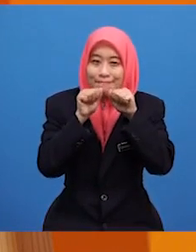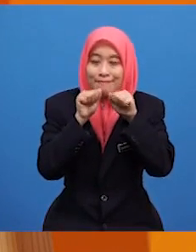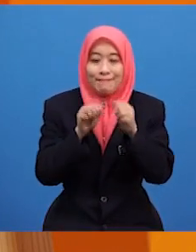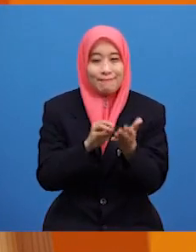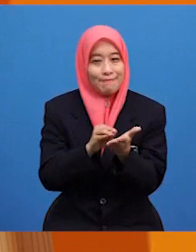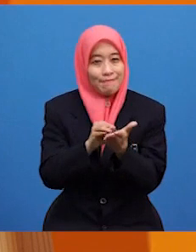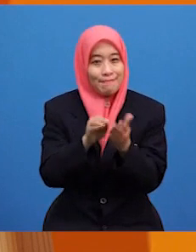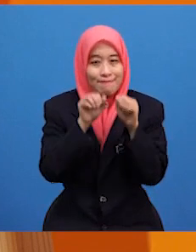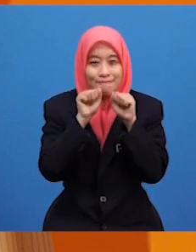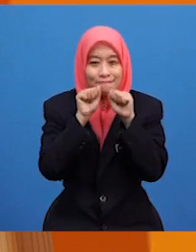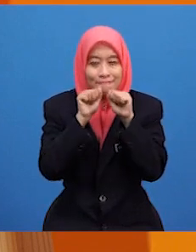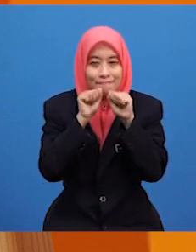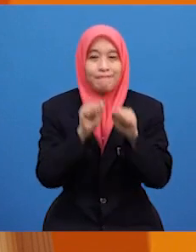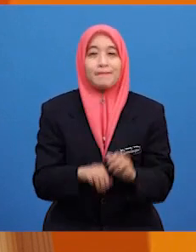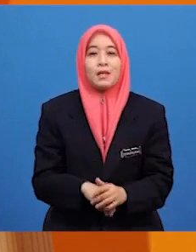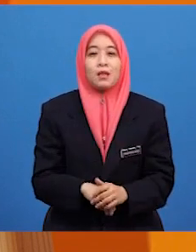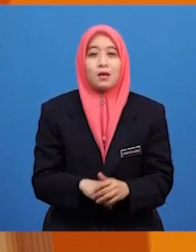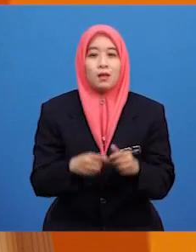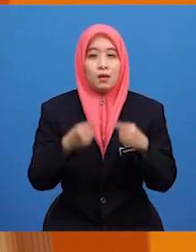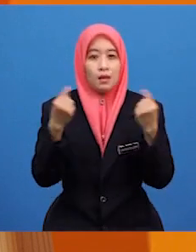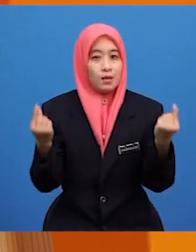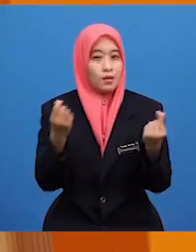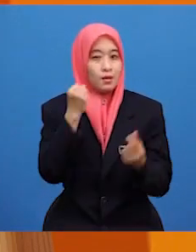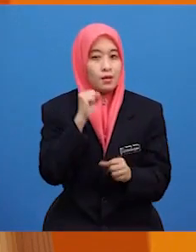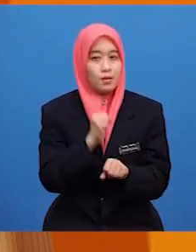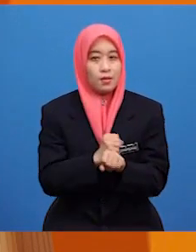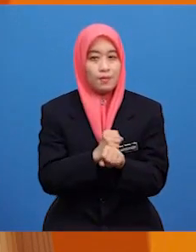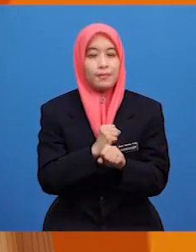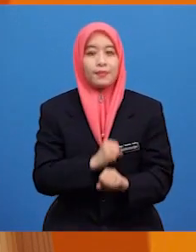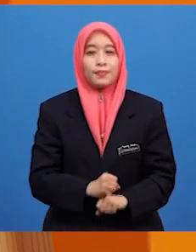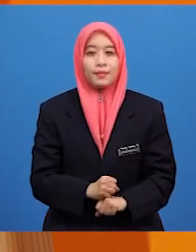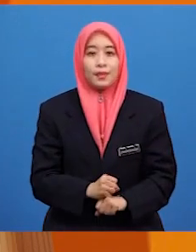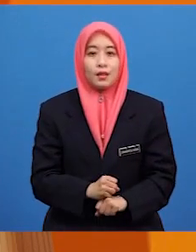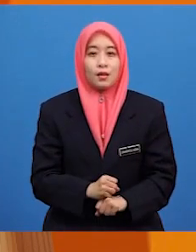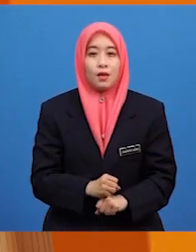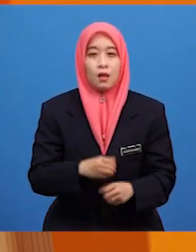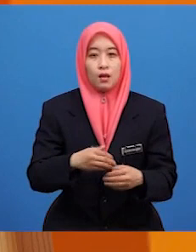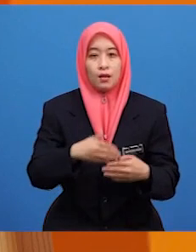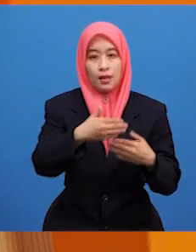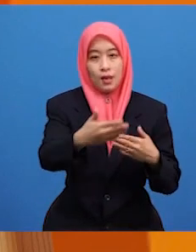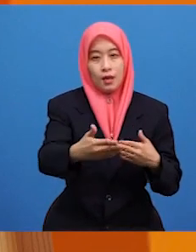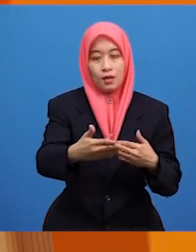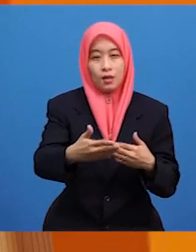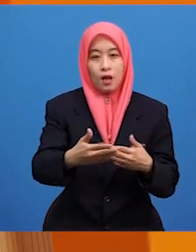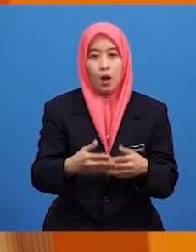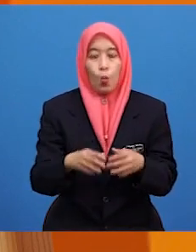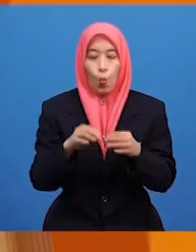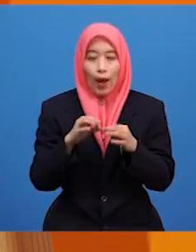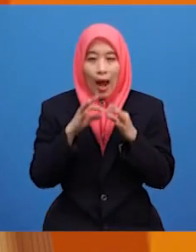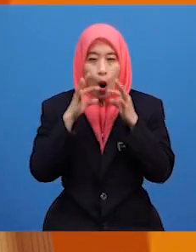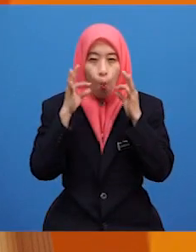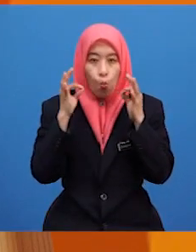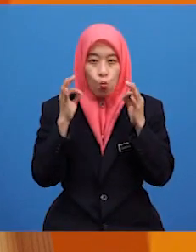Great job, everyone. Now, let's move on to the next sound.